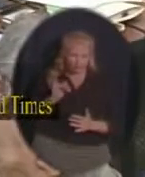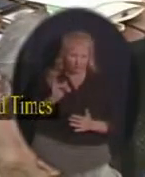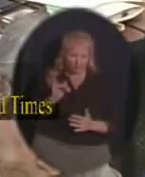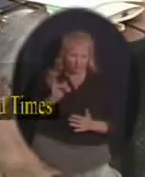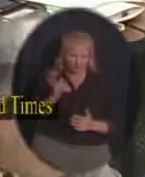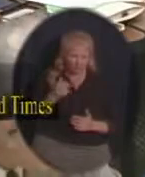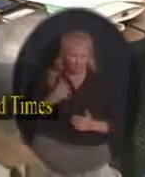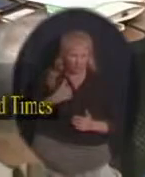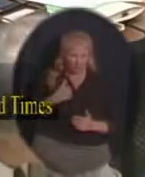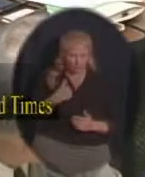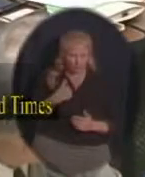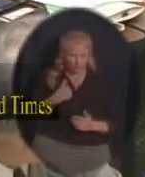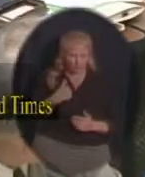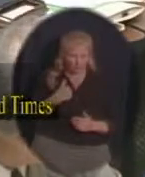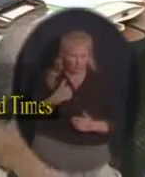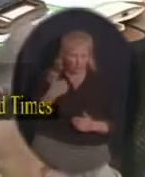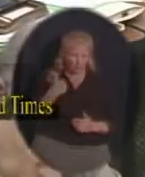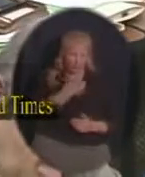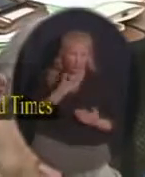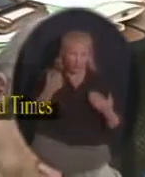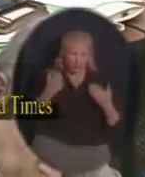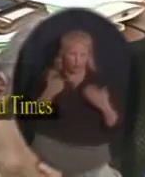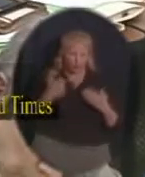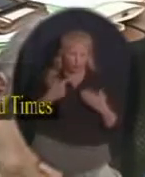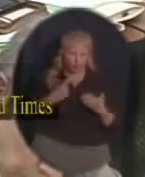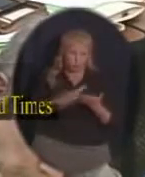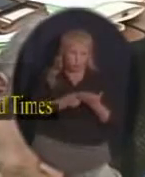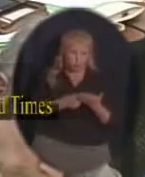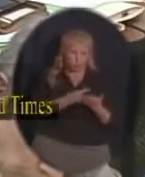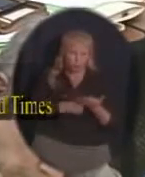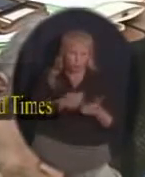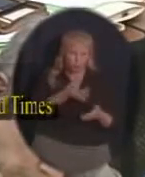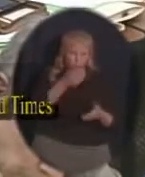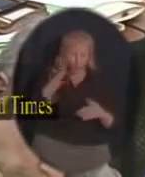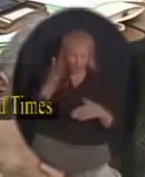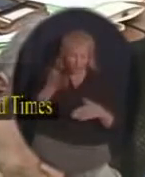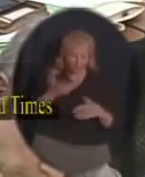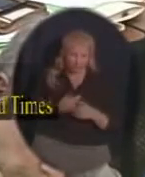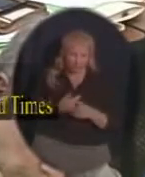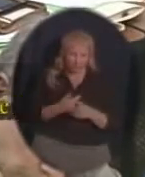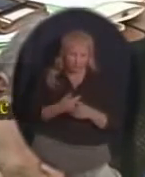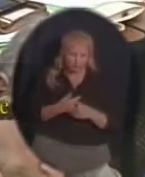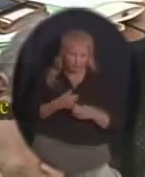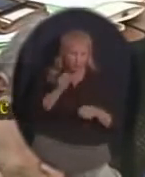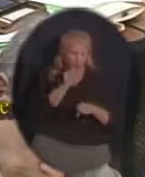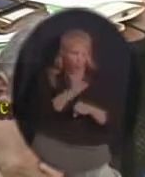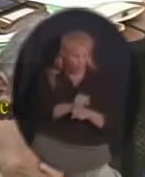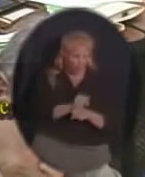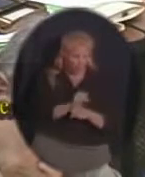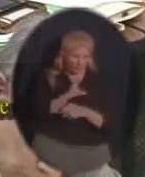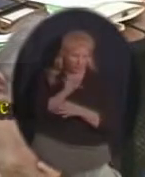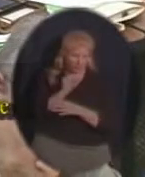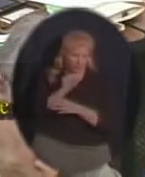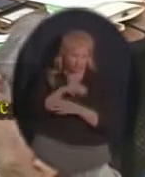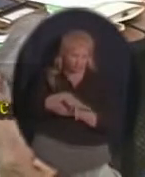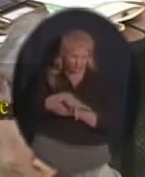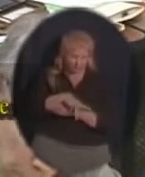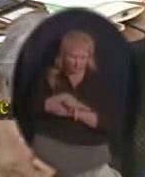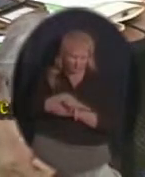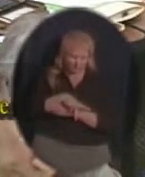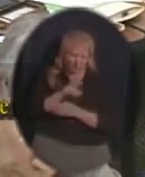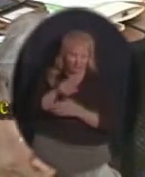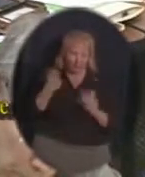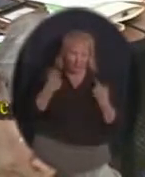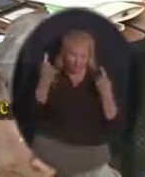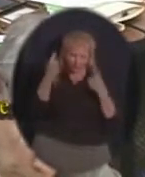going to have, and this is up for discussion pretty soon, but property liability and workers' compensation, that agreement will have the